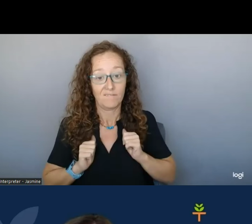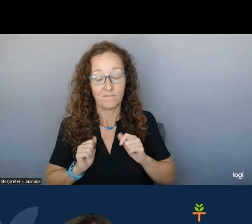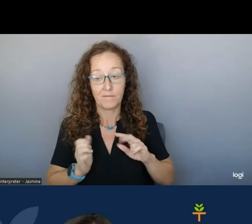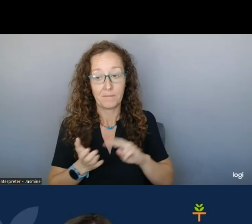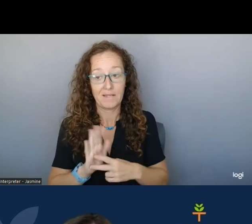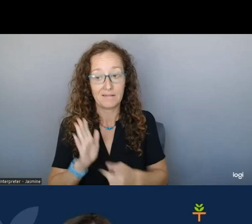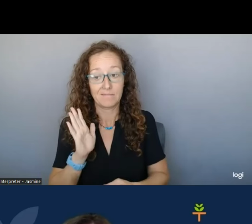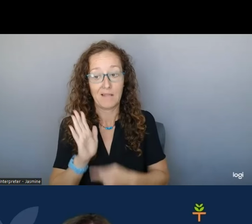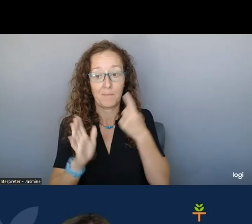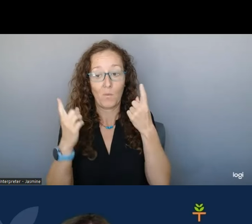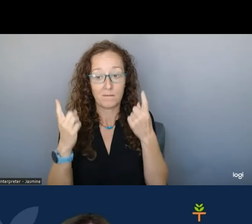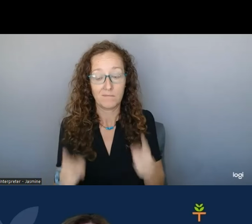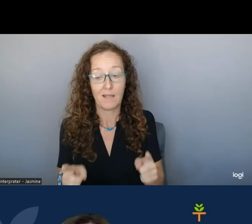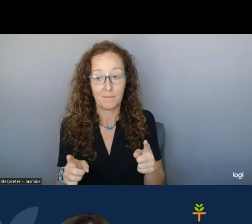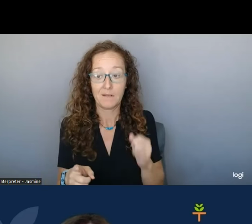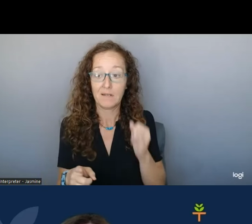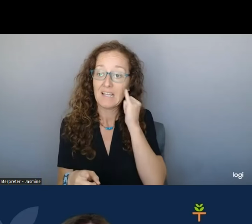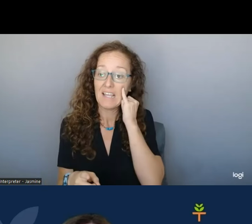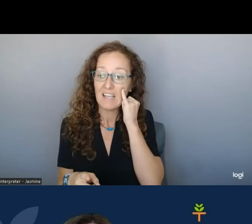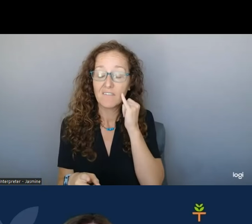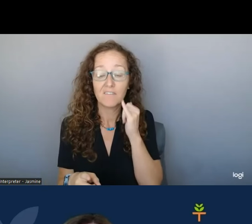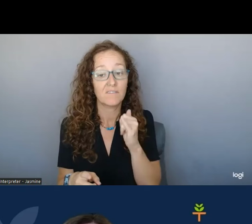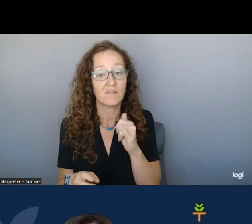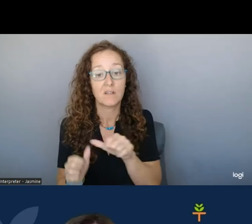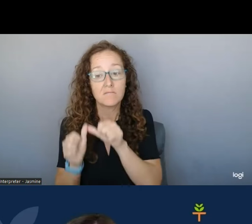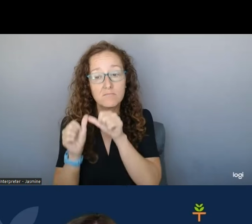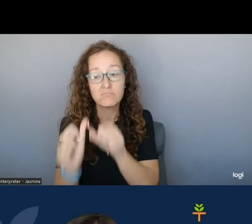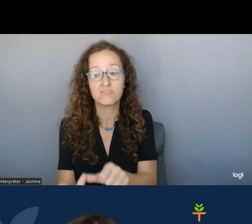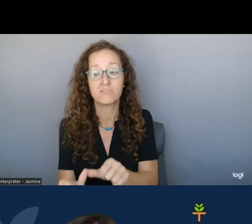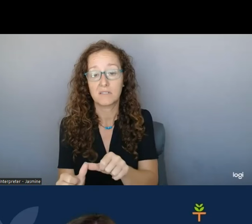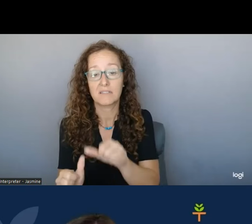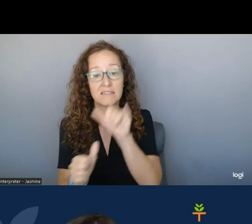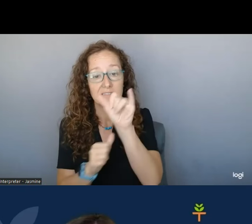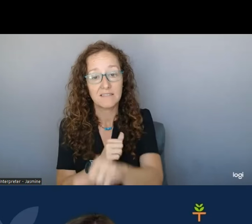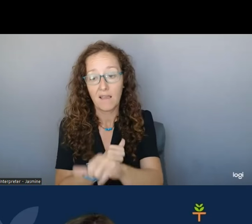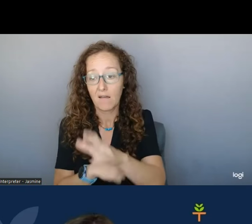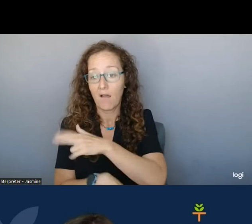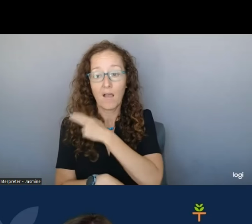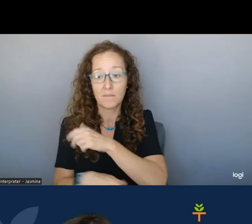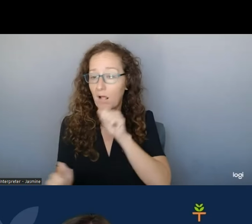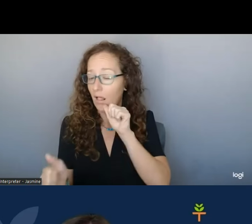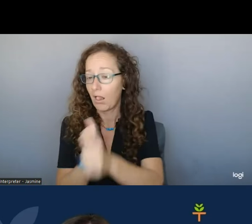if you happen to have a lengthy stay like that. Otherwise, it would perhaps be out of pocket for you.